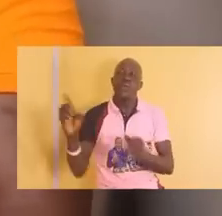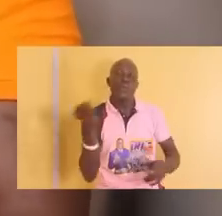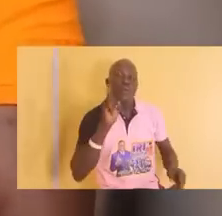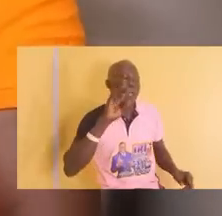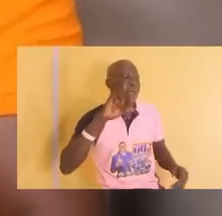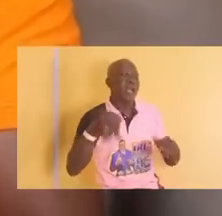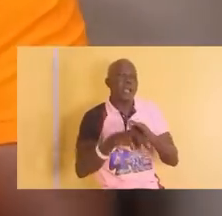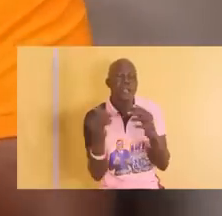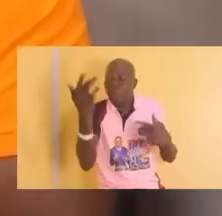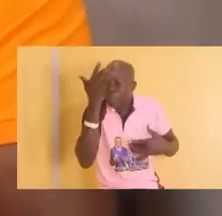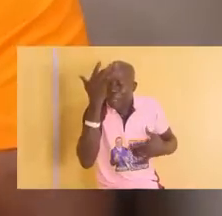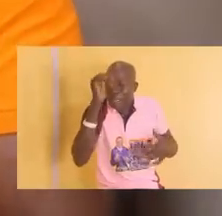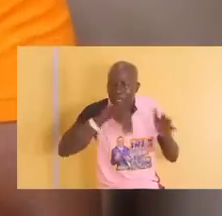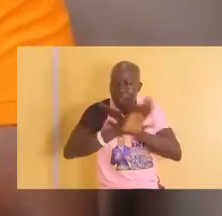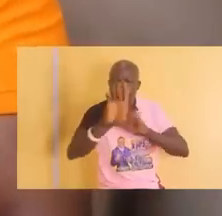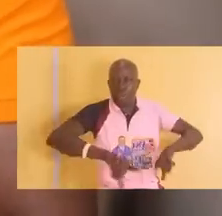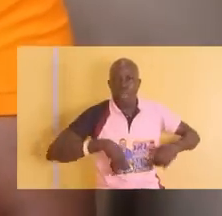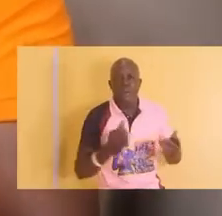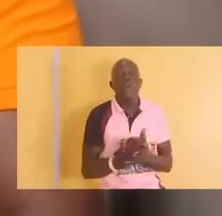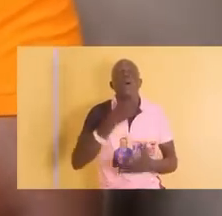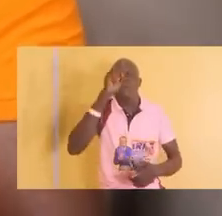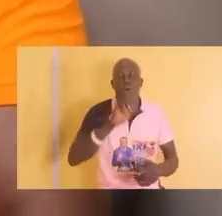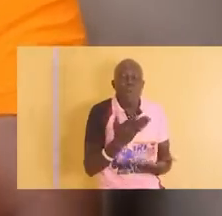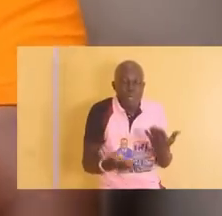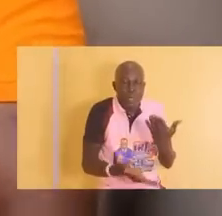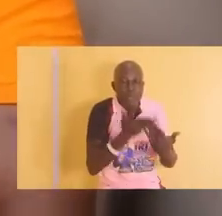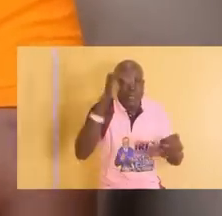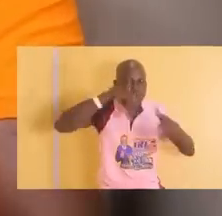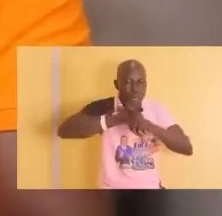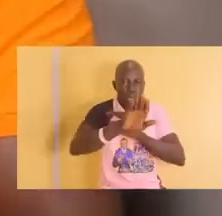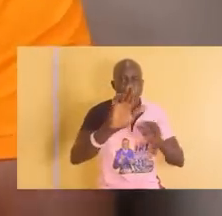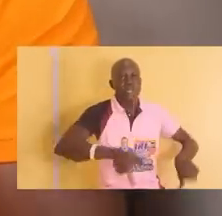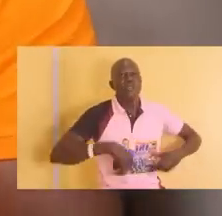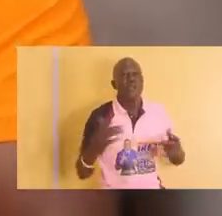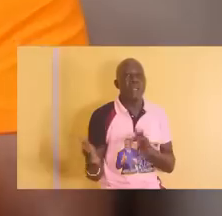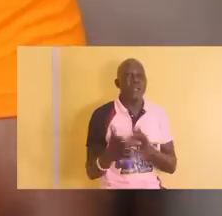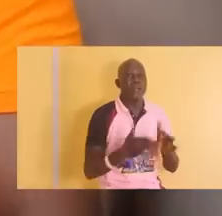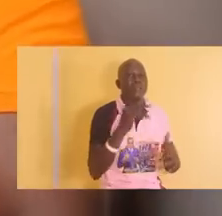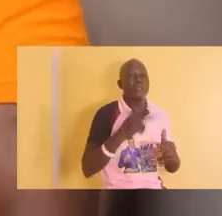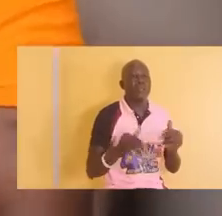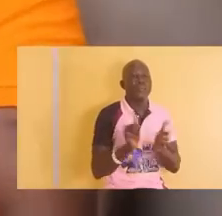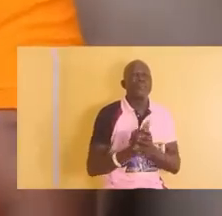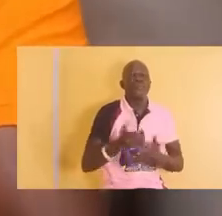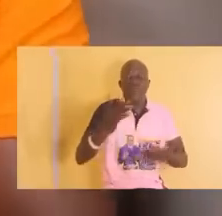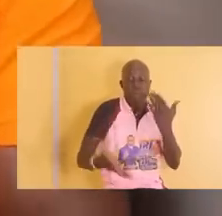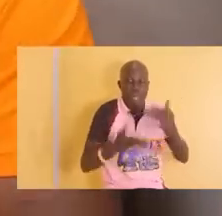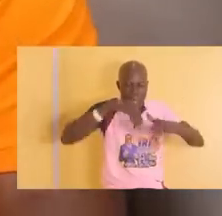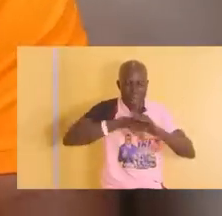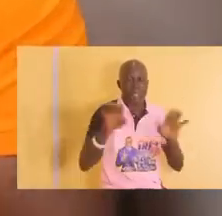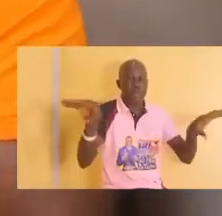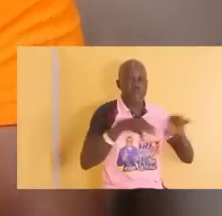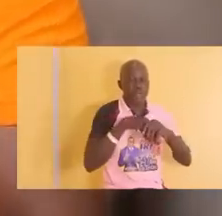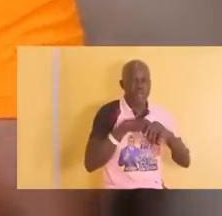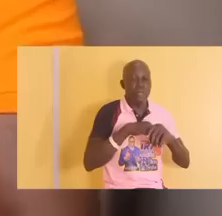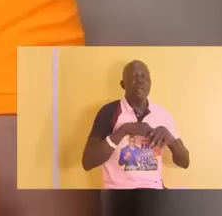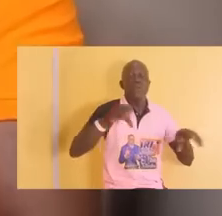authority. Where they explain in your life, I command comfort. Amen. Comfort will come to your life. Amen. Come